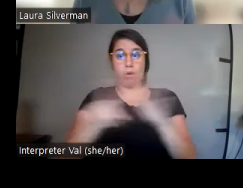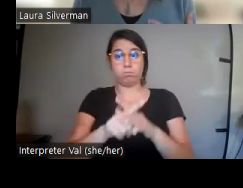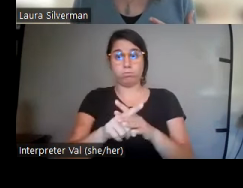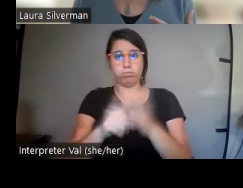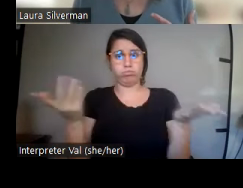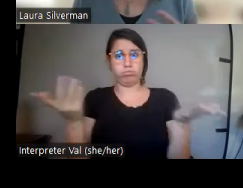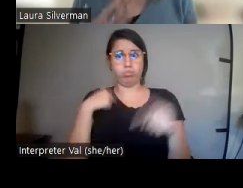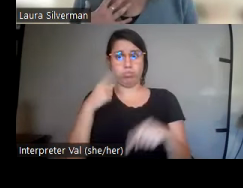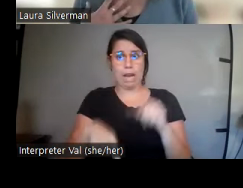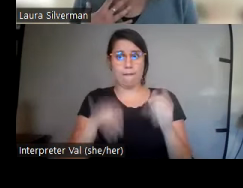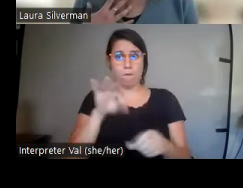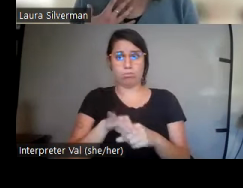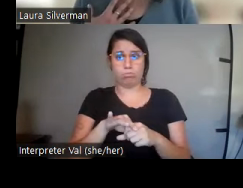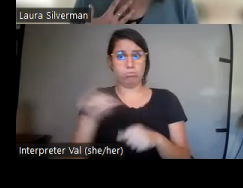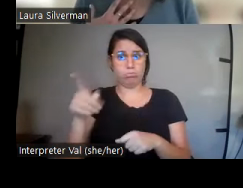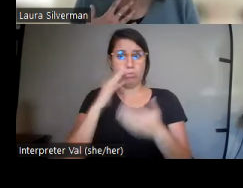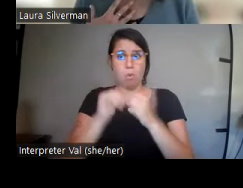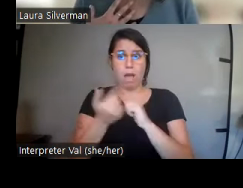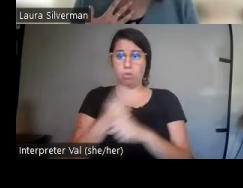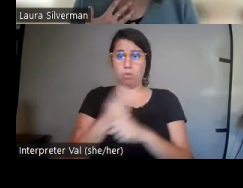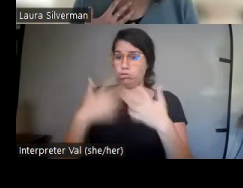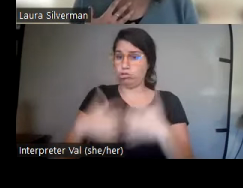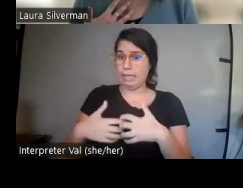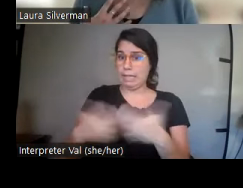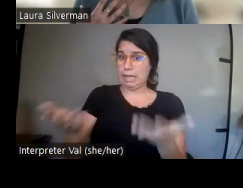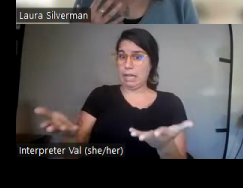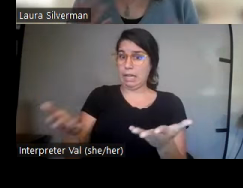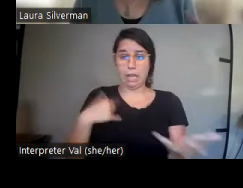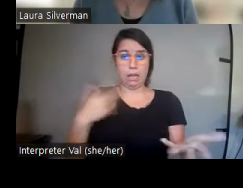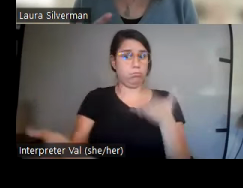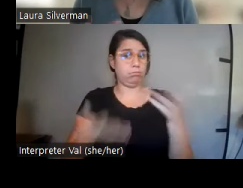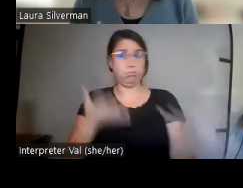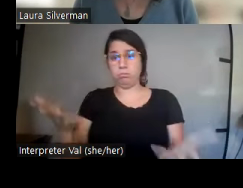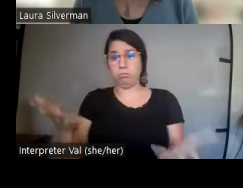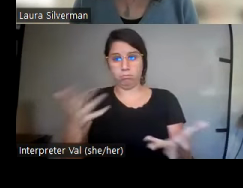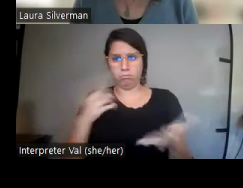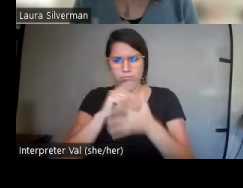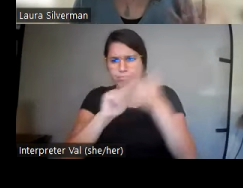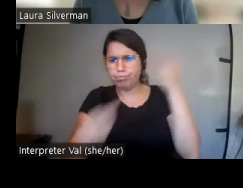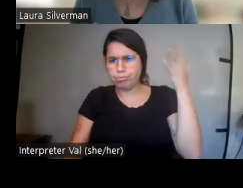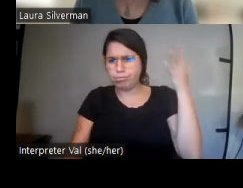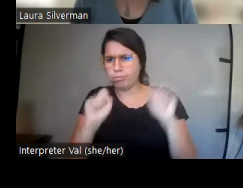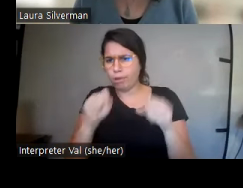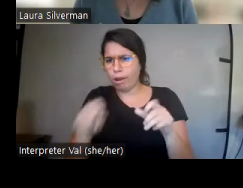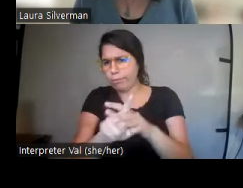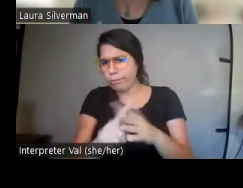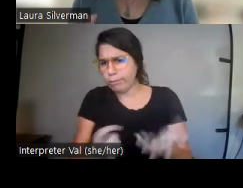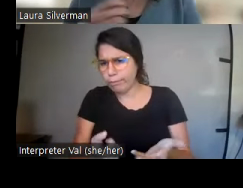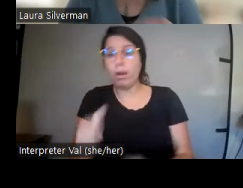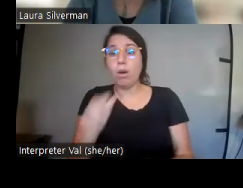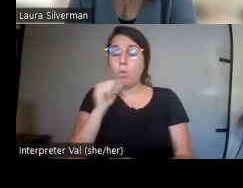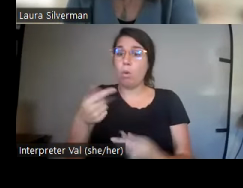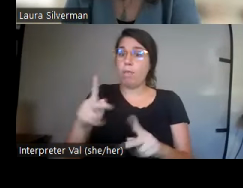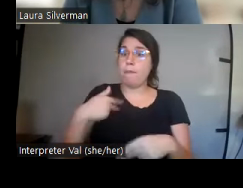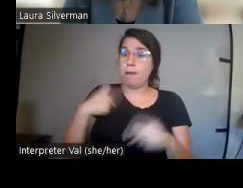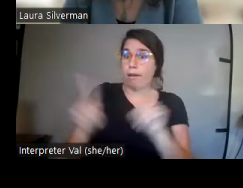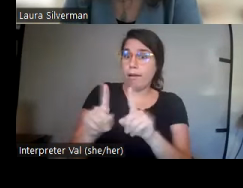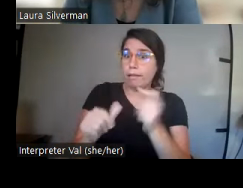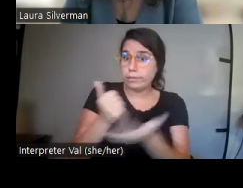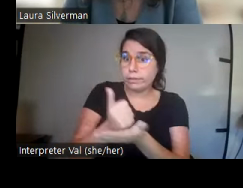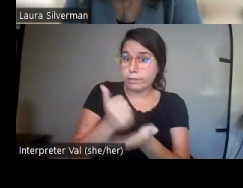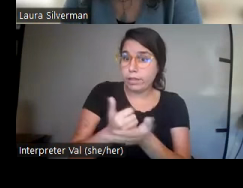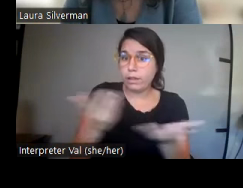to vote, or they don't know how to use the voting machine, or, any number of scenarios, they won't give you an assistant. So